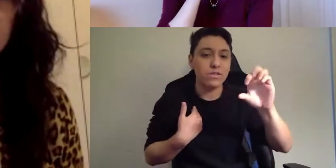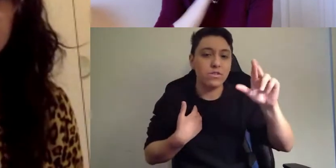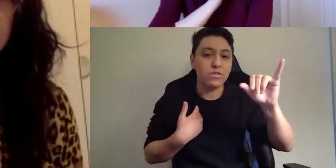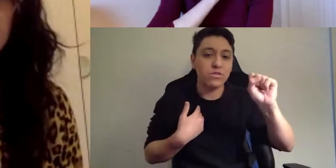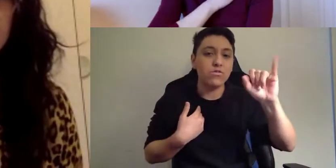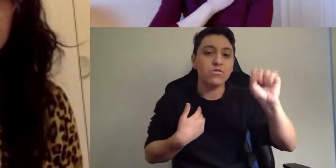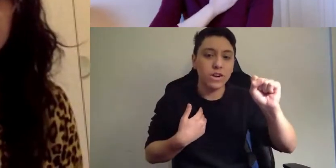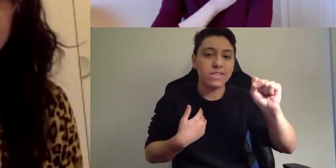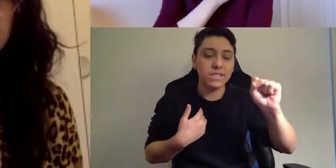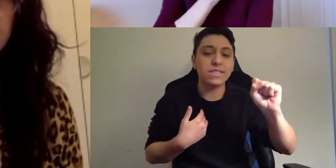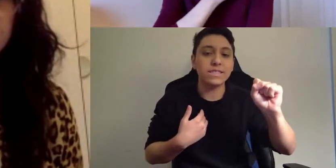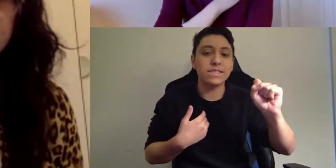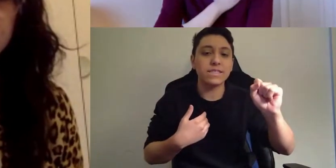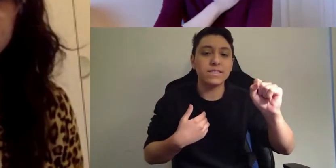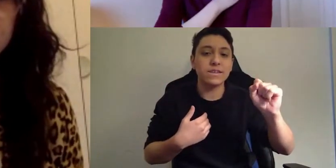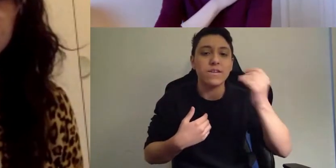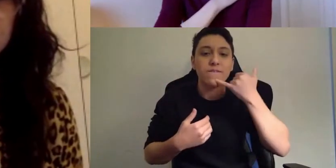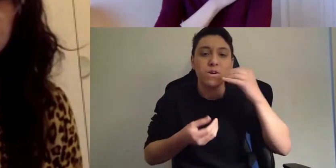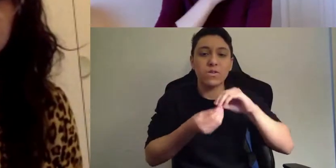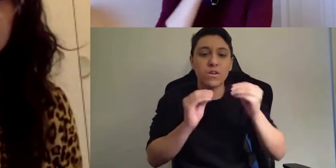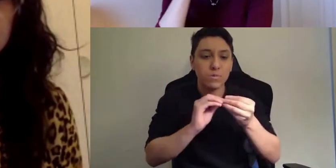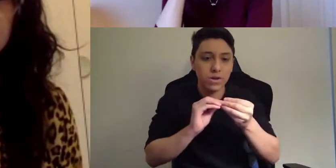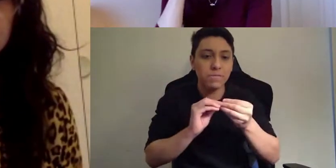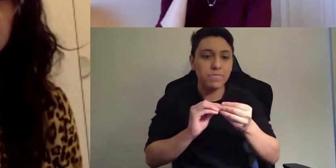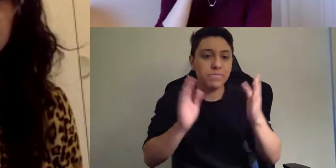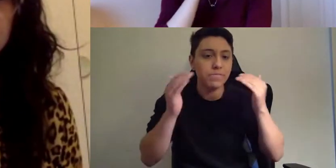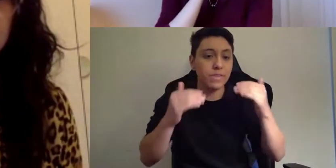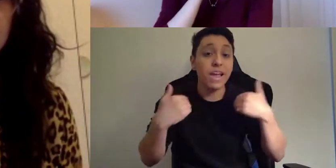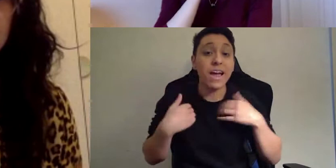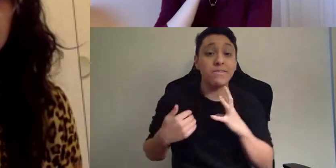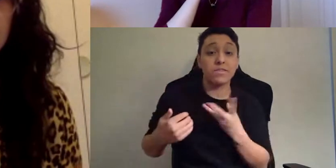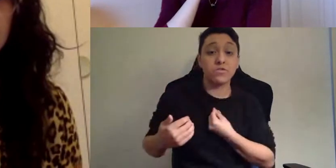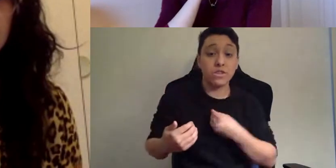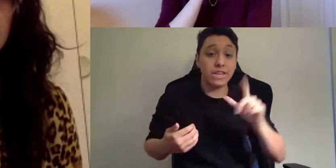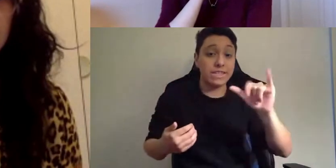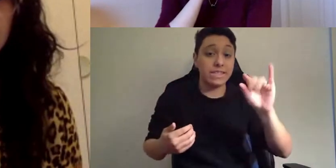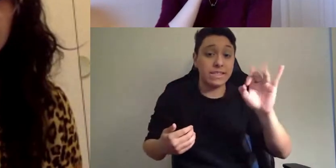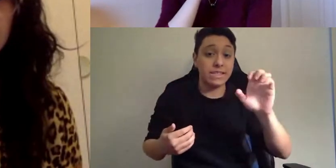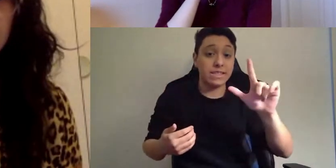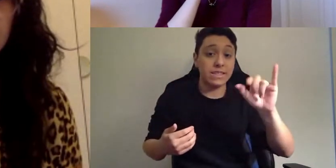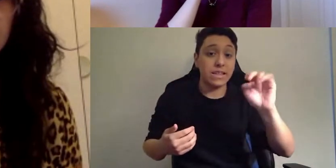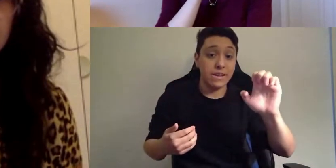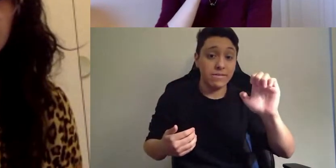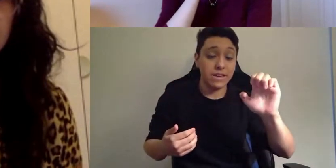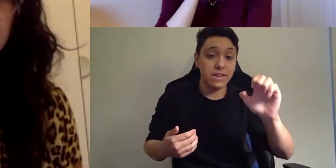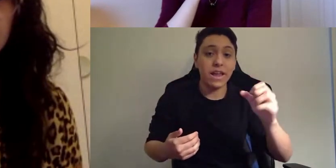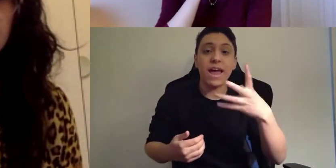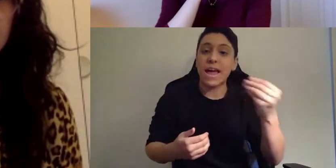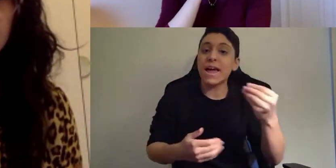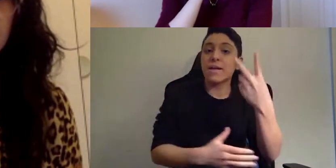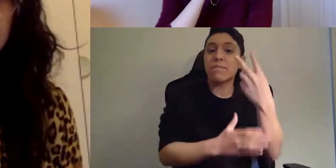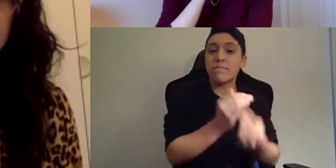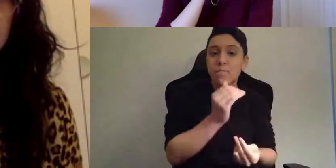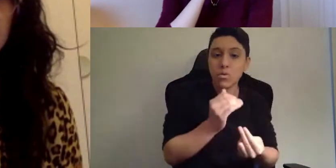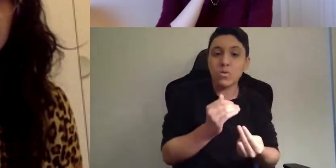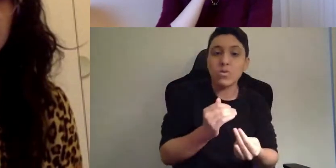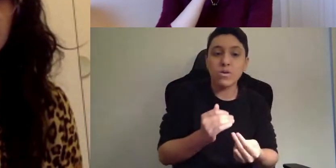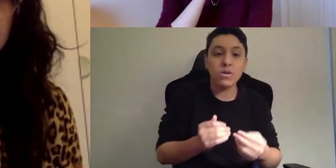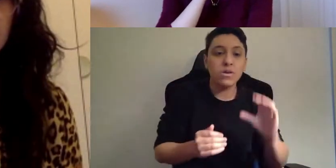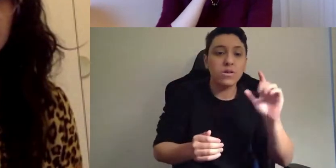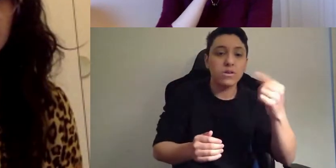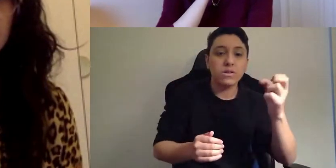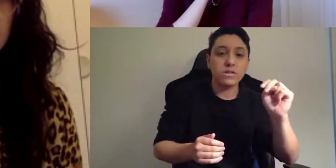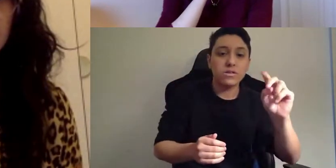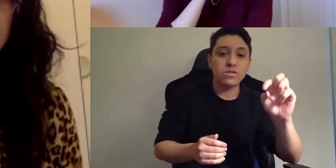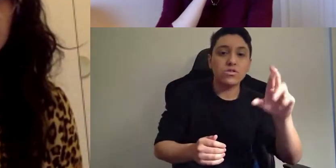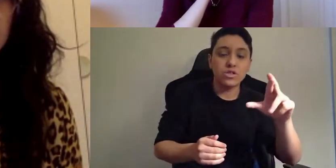elsewhere. There's Trans Lifeline. And then both Gender Justice League and the Ingersoll have resource lists